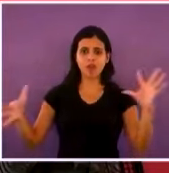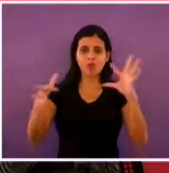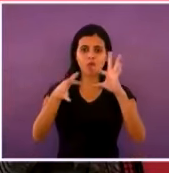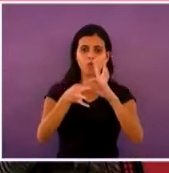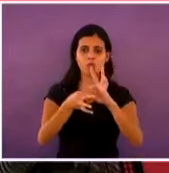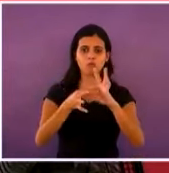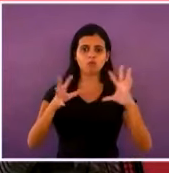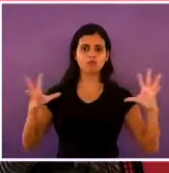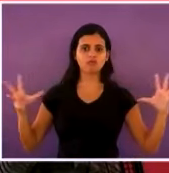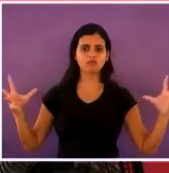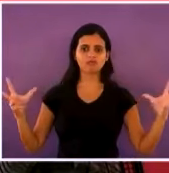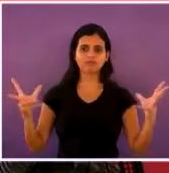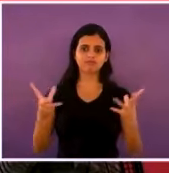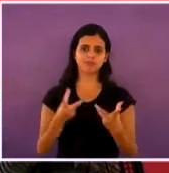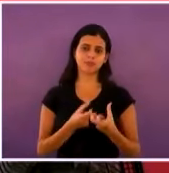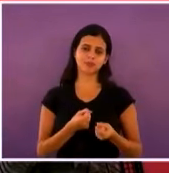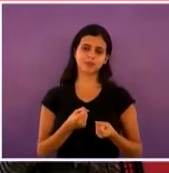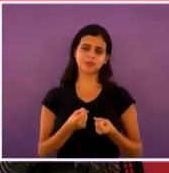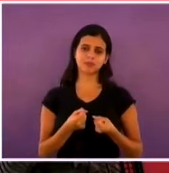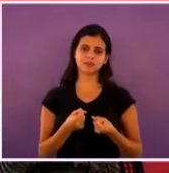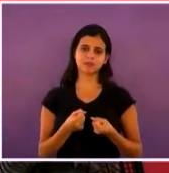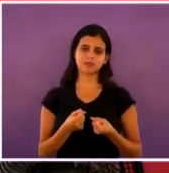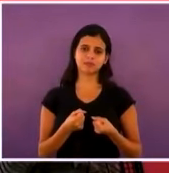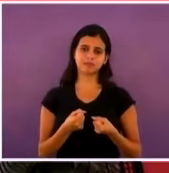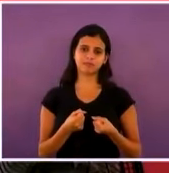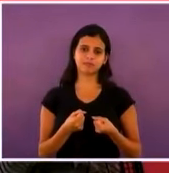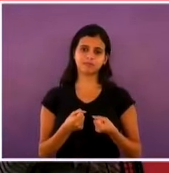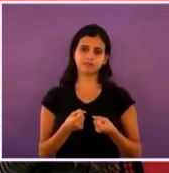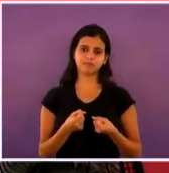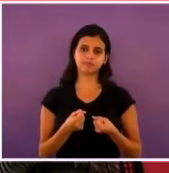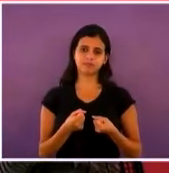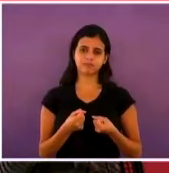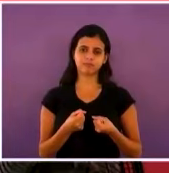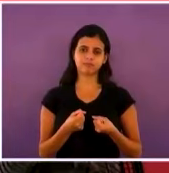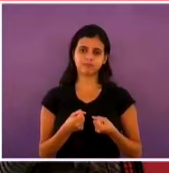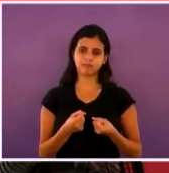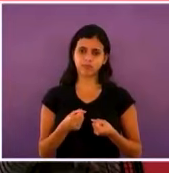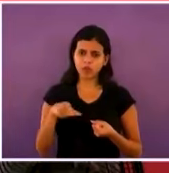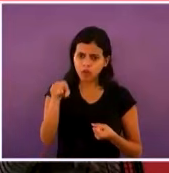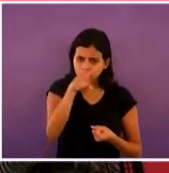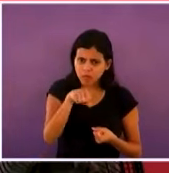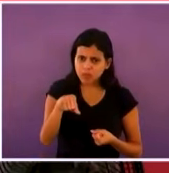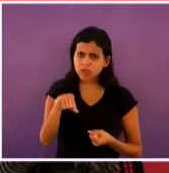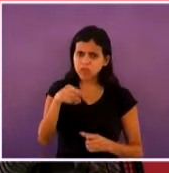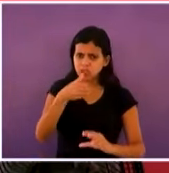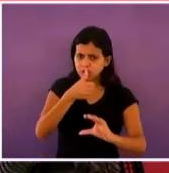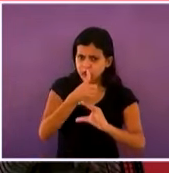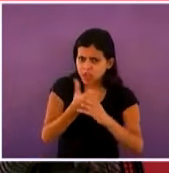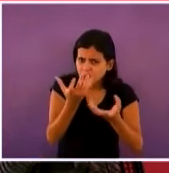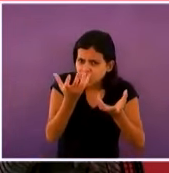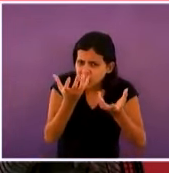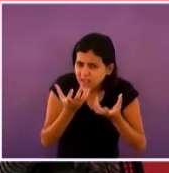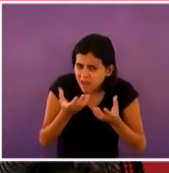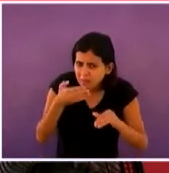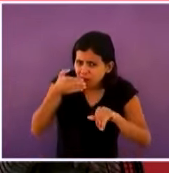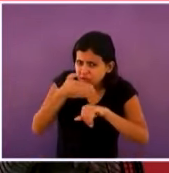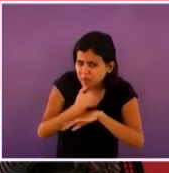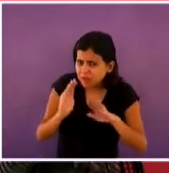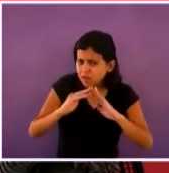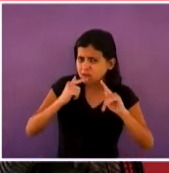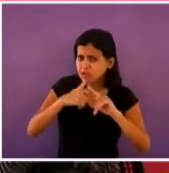toda a humanidade. Do you want to be that evangelical wing? Você deseja ser essa ala evangélica?